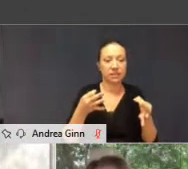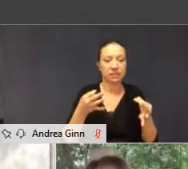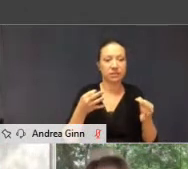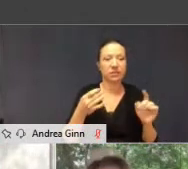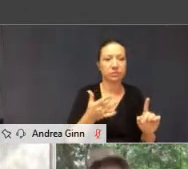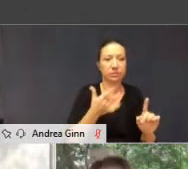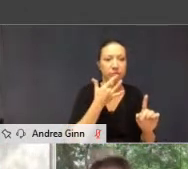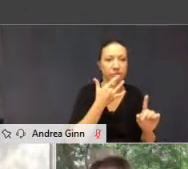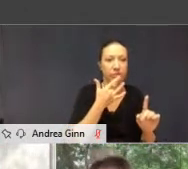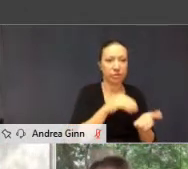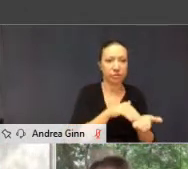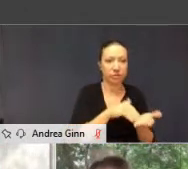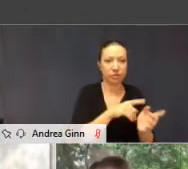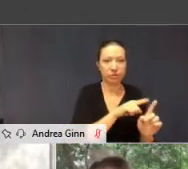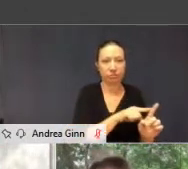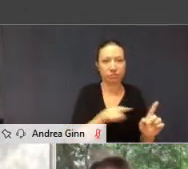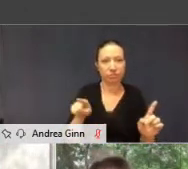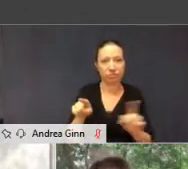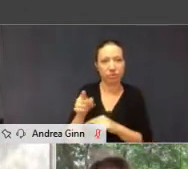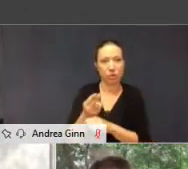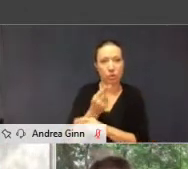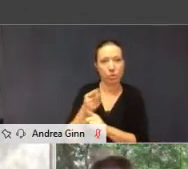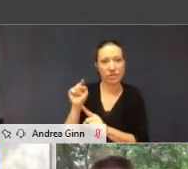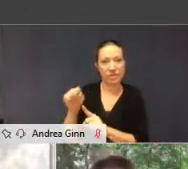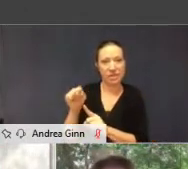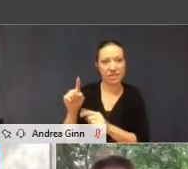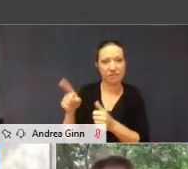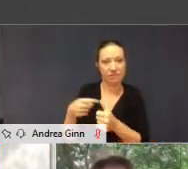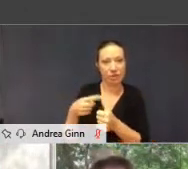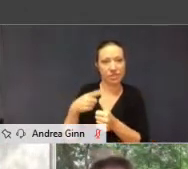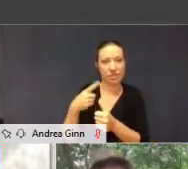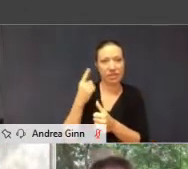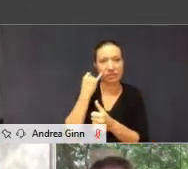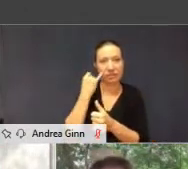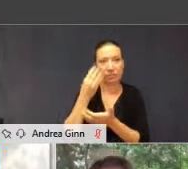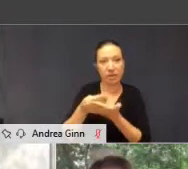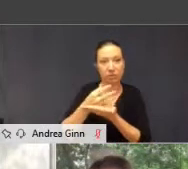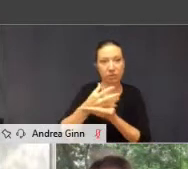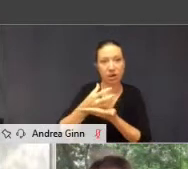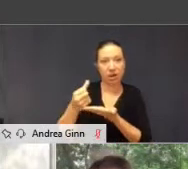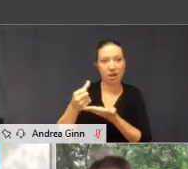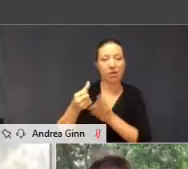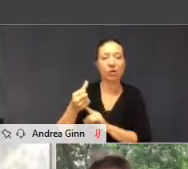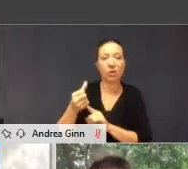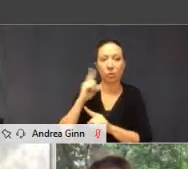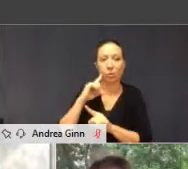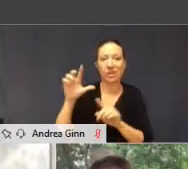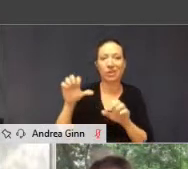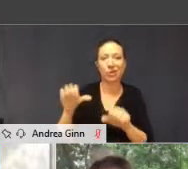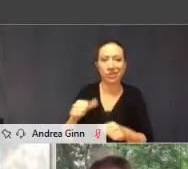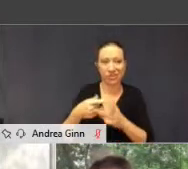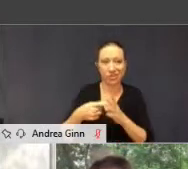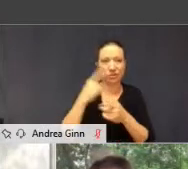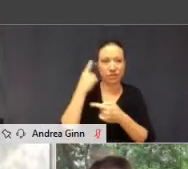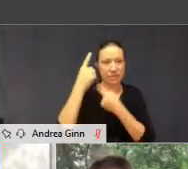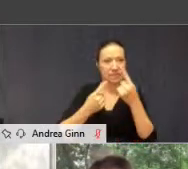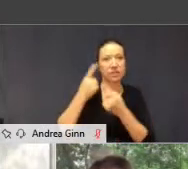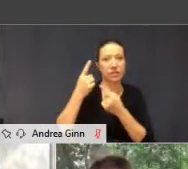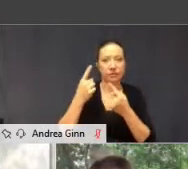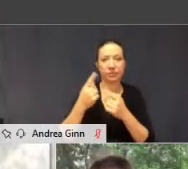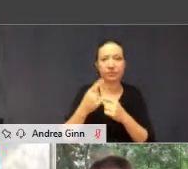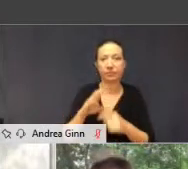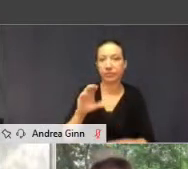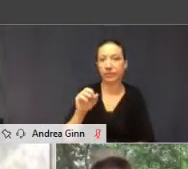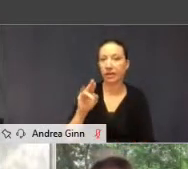option first, but should they run out of funds there, it would be something that we could take under consideration. Carrie, do you want to chime